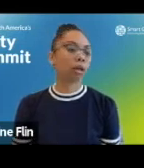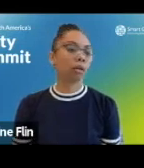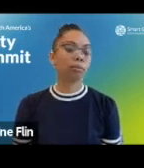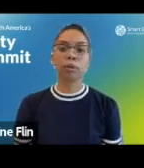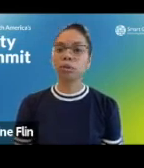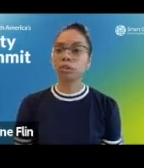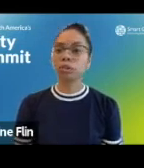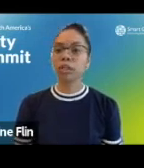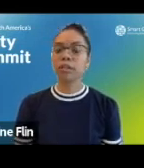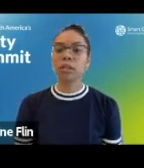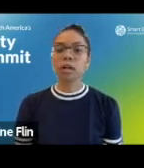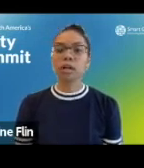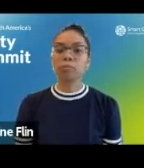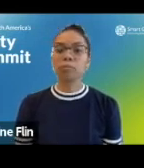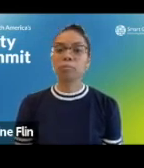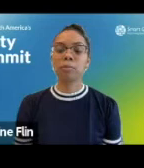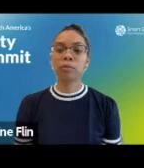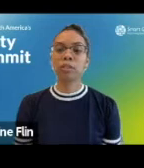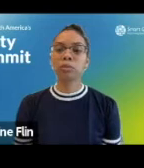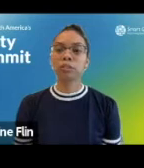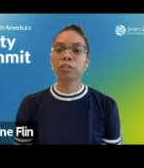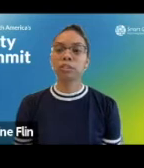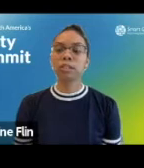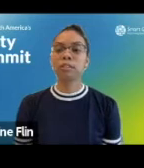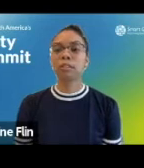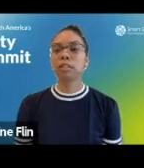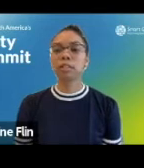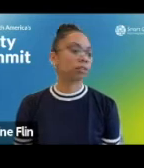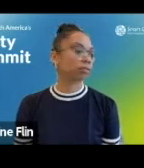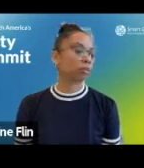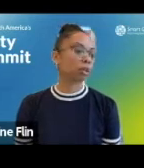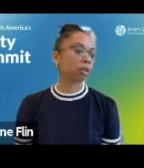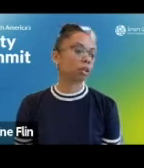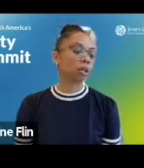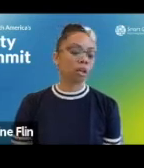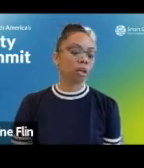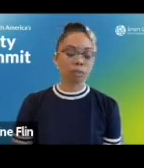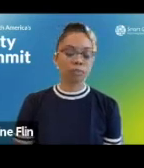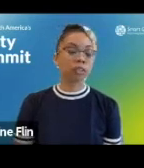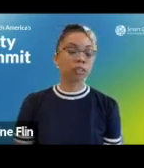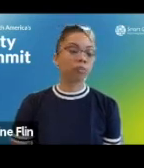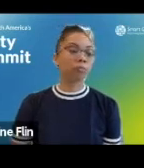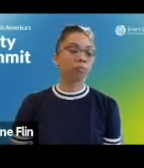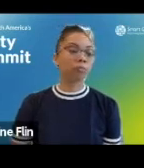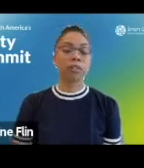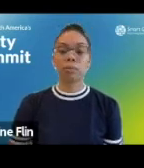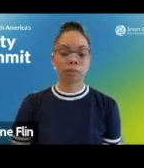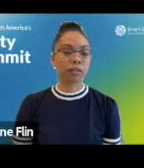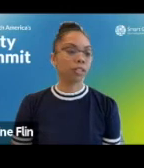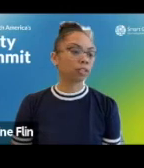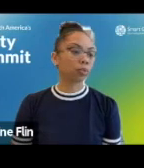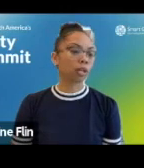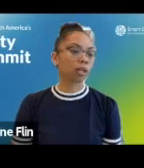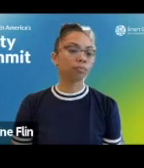to propose on some public resources and solicit for some